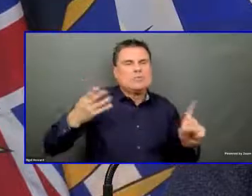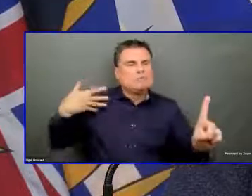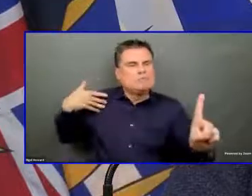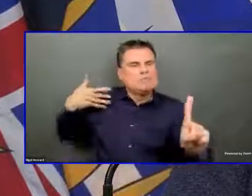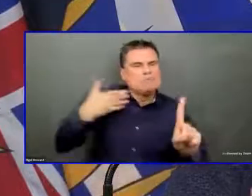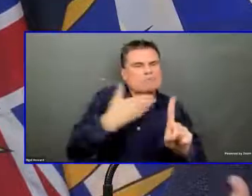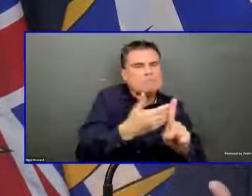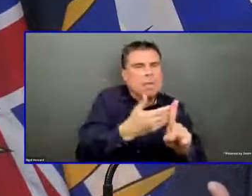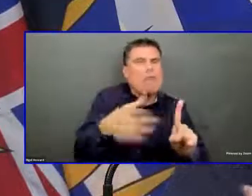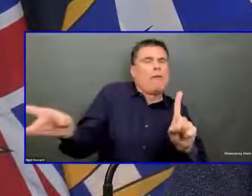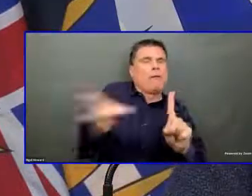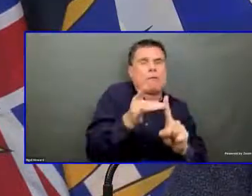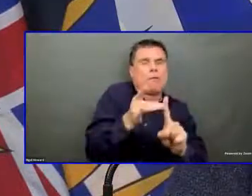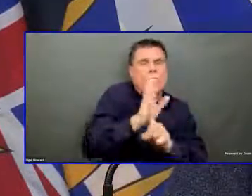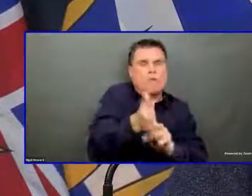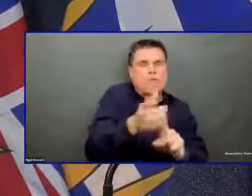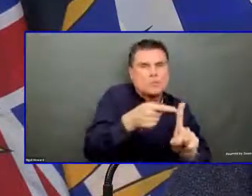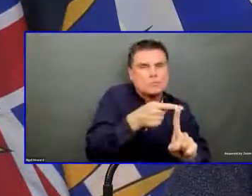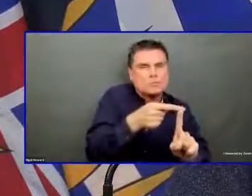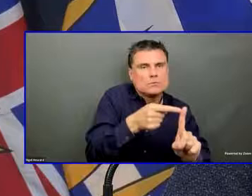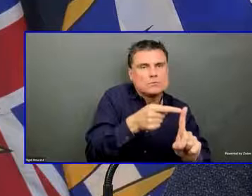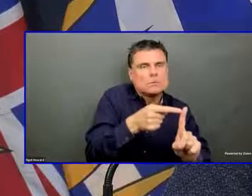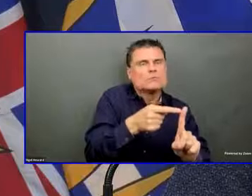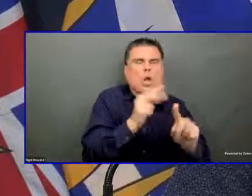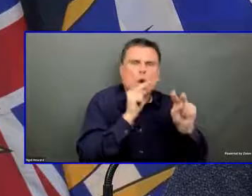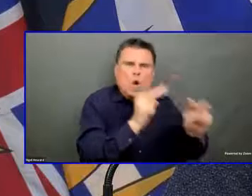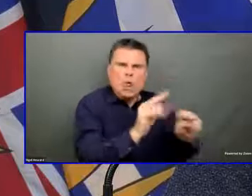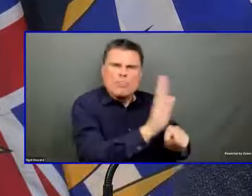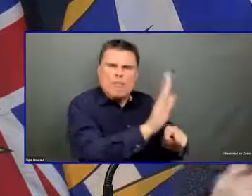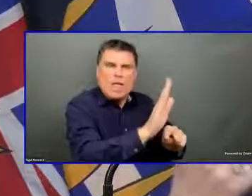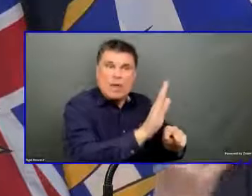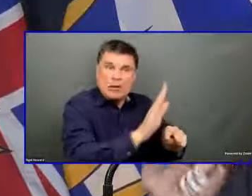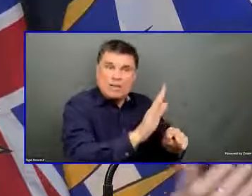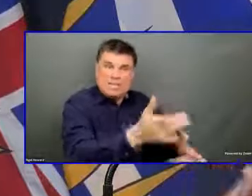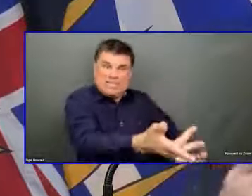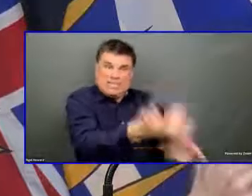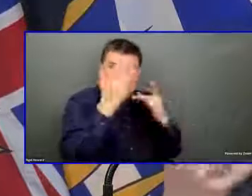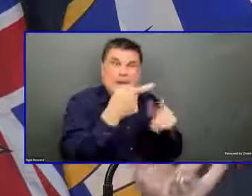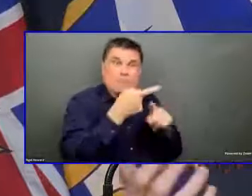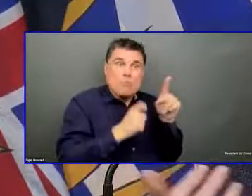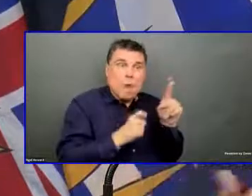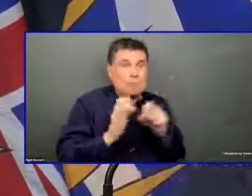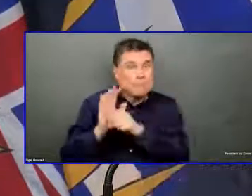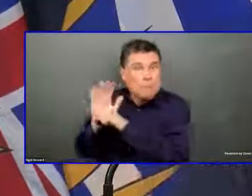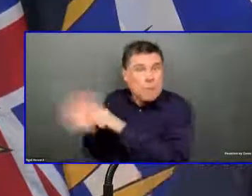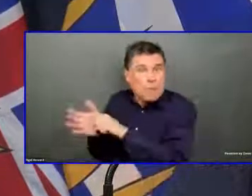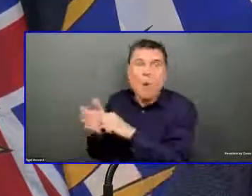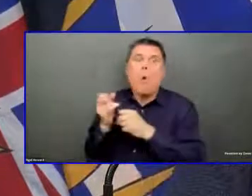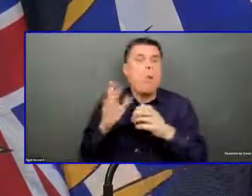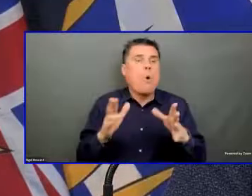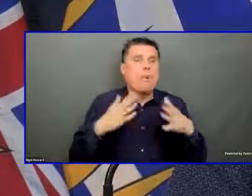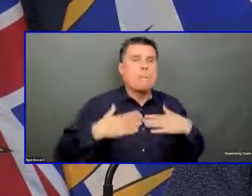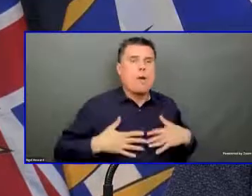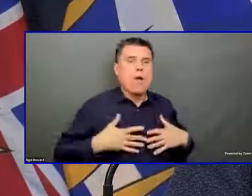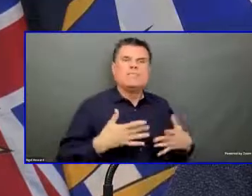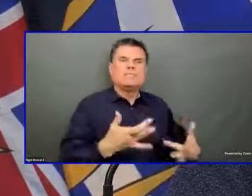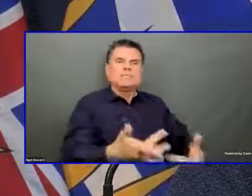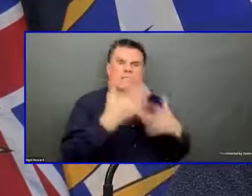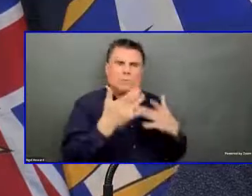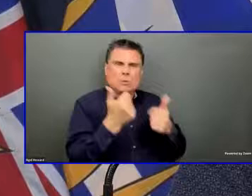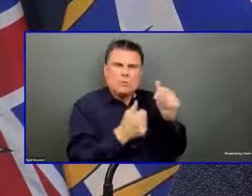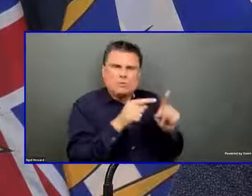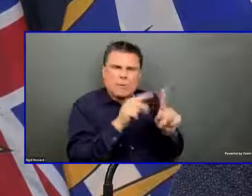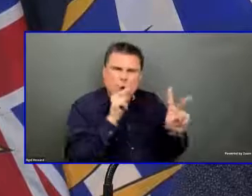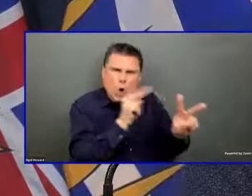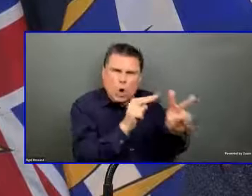in a life-threatening condition that requires you to have intubation or to be in the intensive care unit. So these